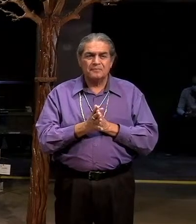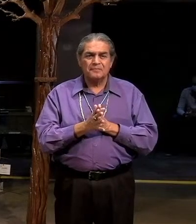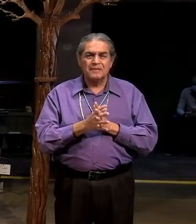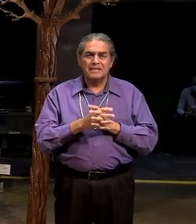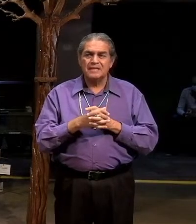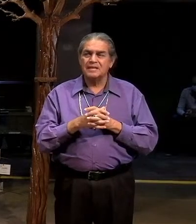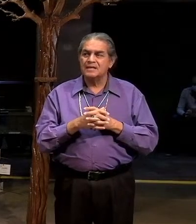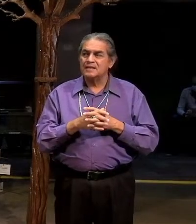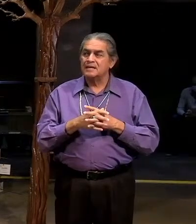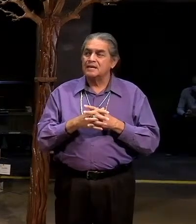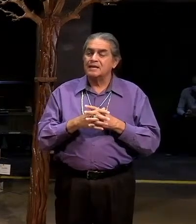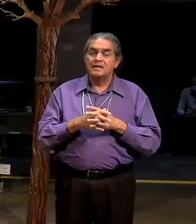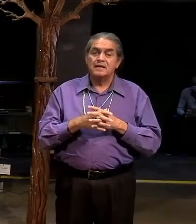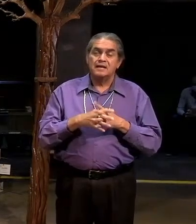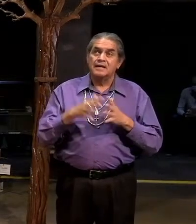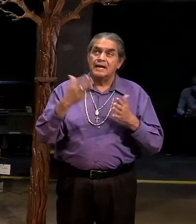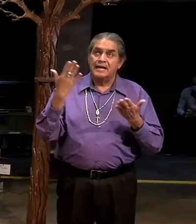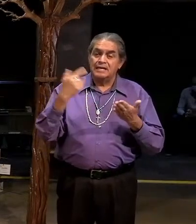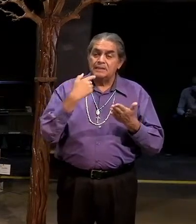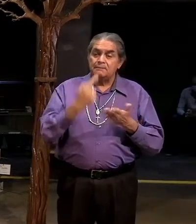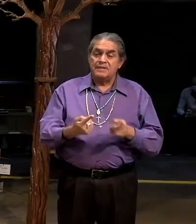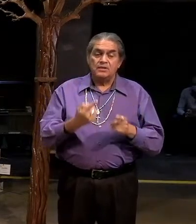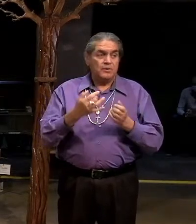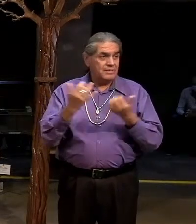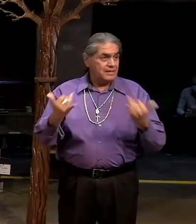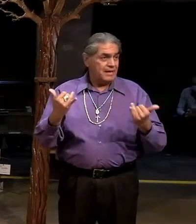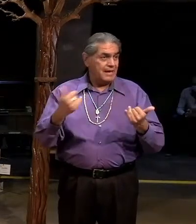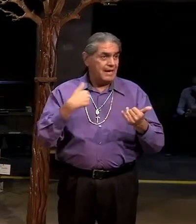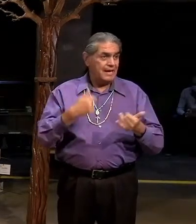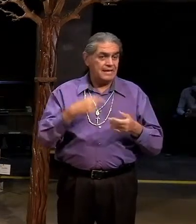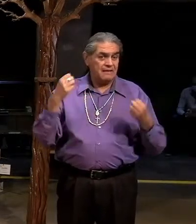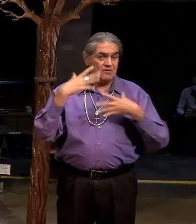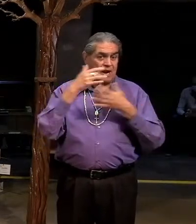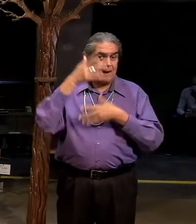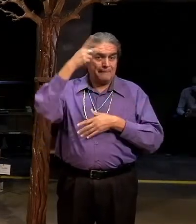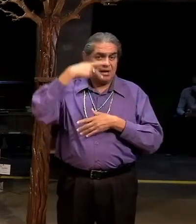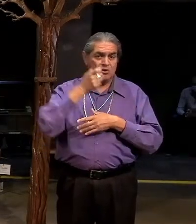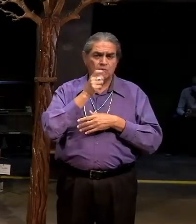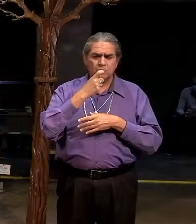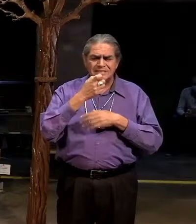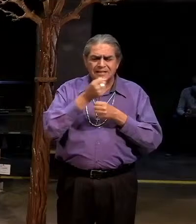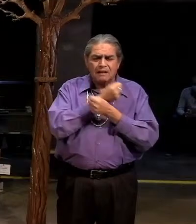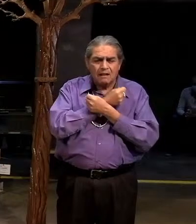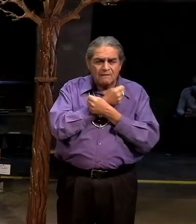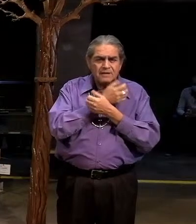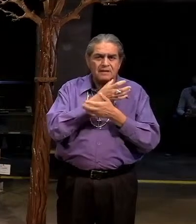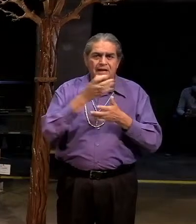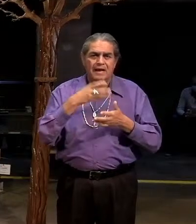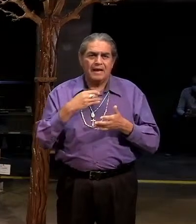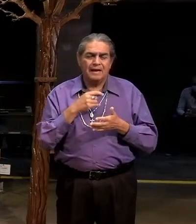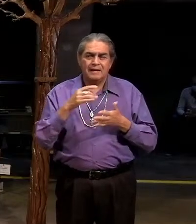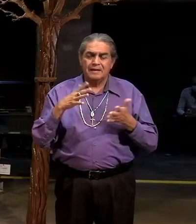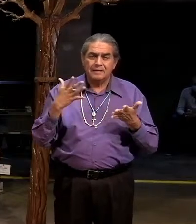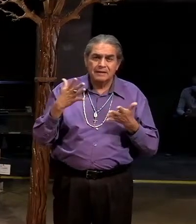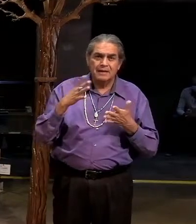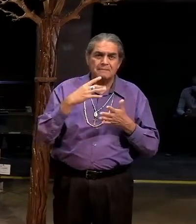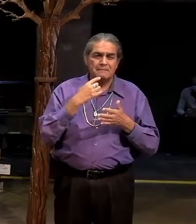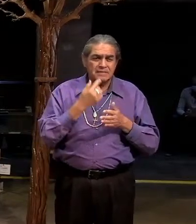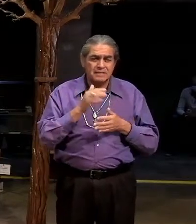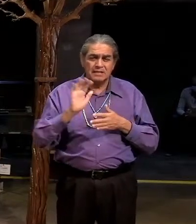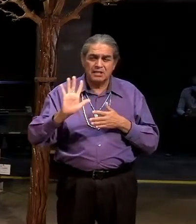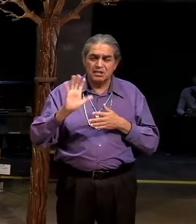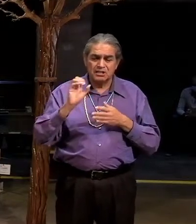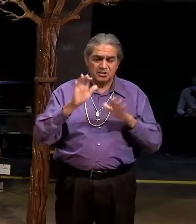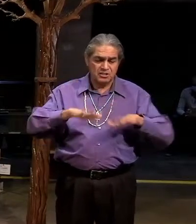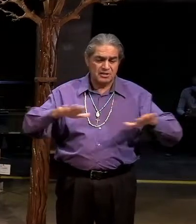You'd speak to us today as a frightened parent who is loving and missing their children